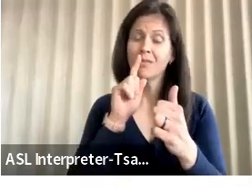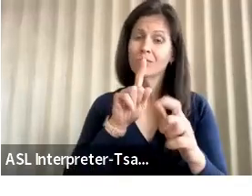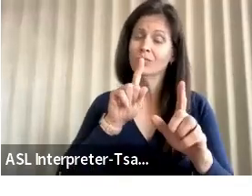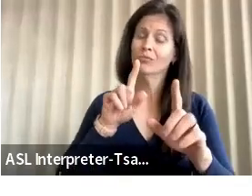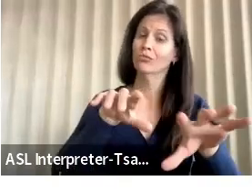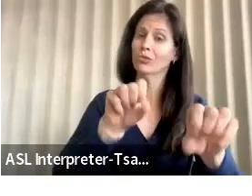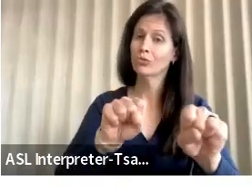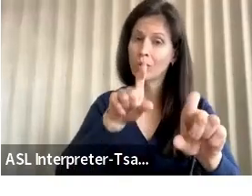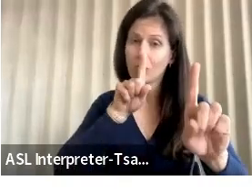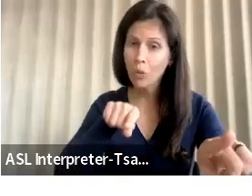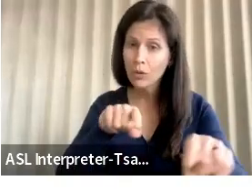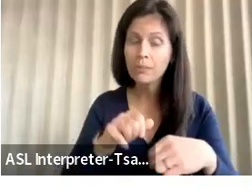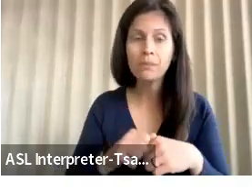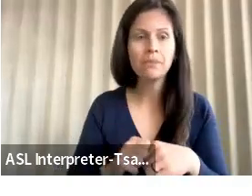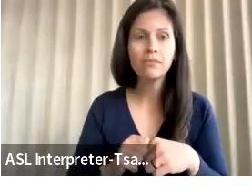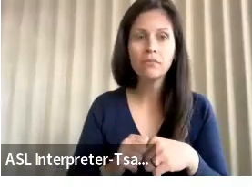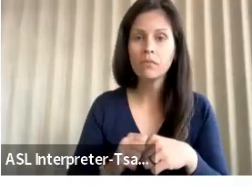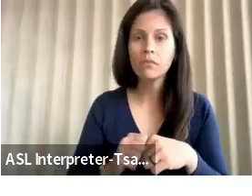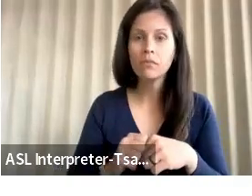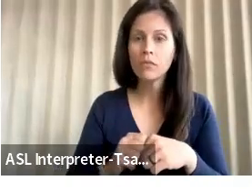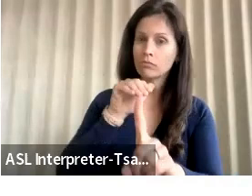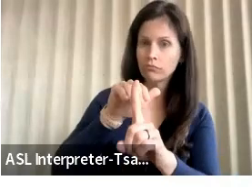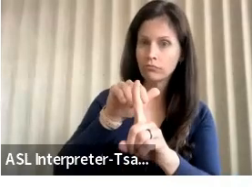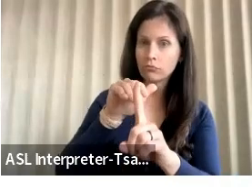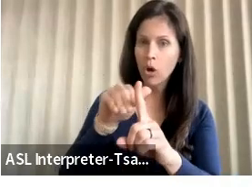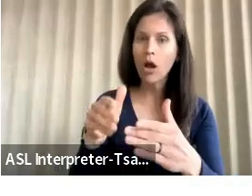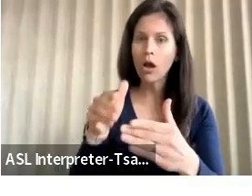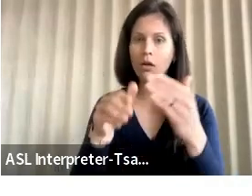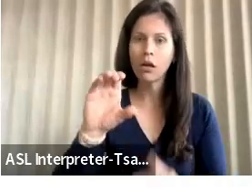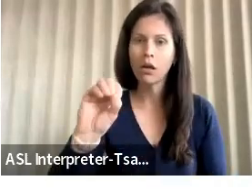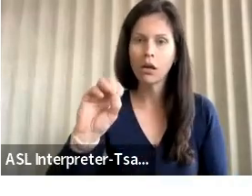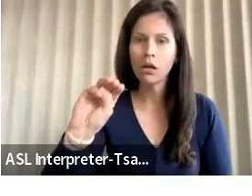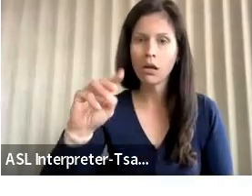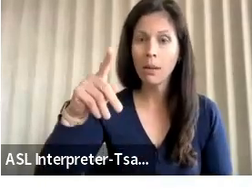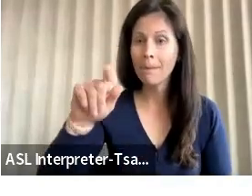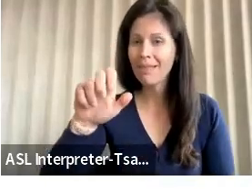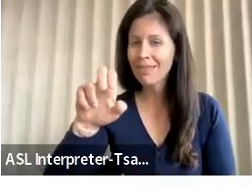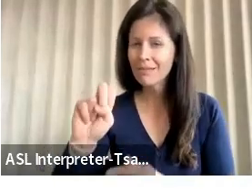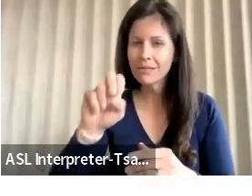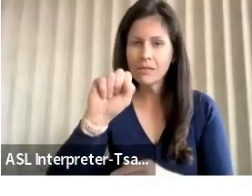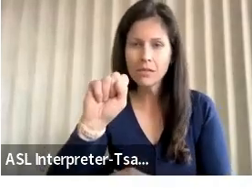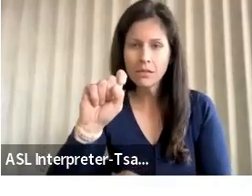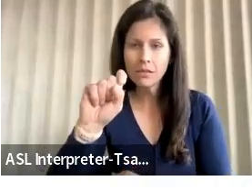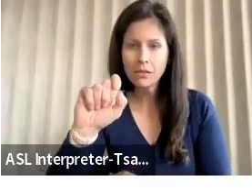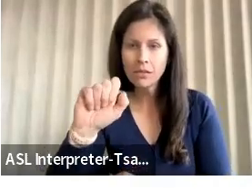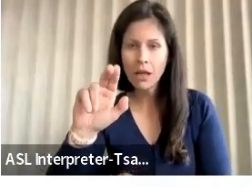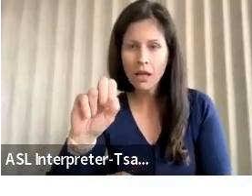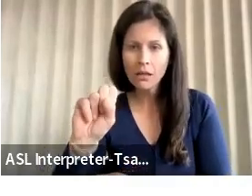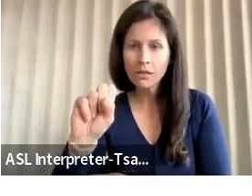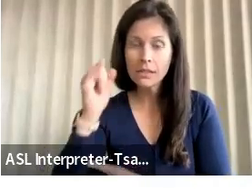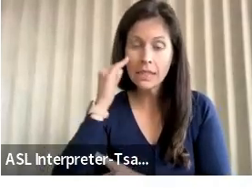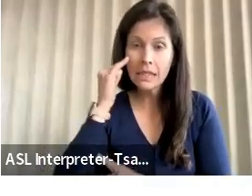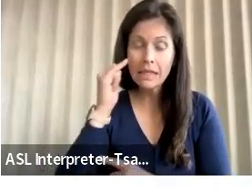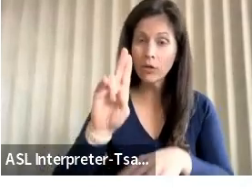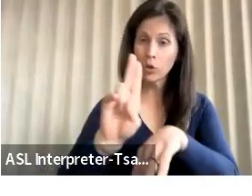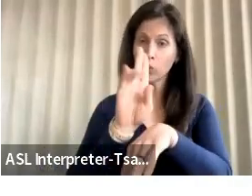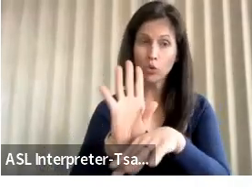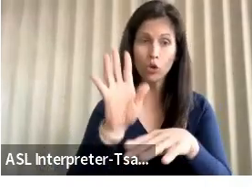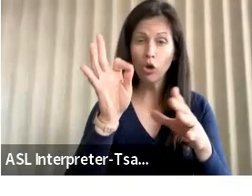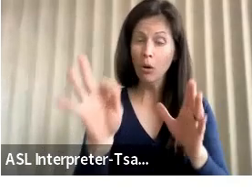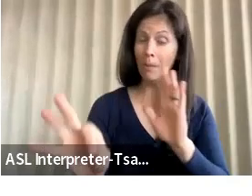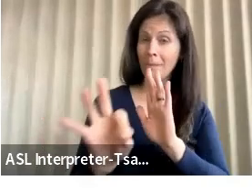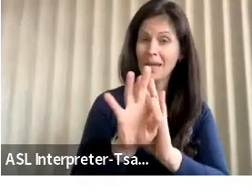For the prompt completion status, if the user selects Not Complete from